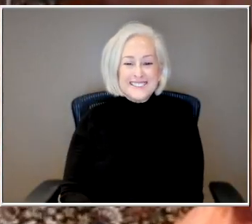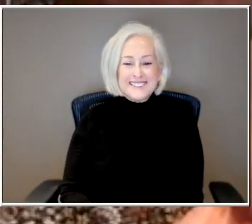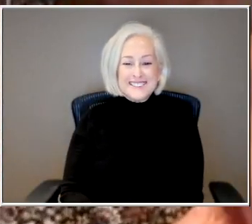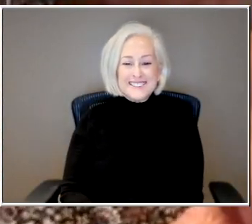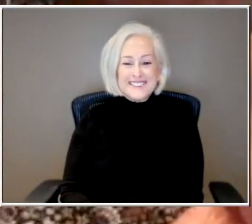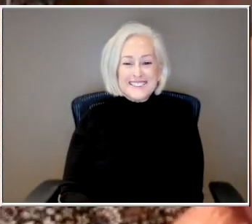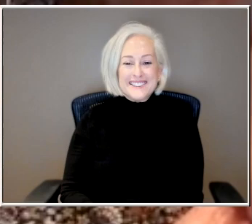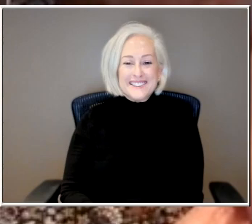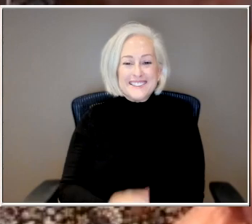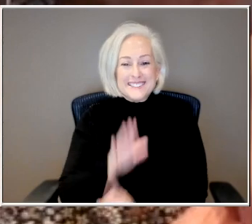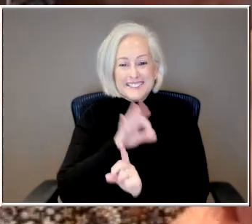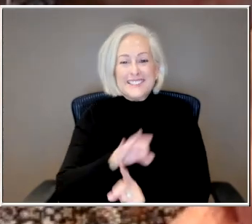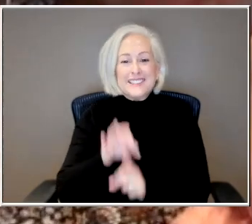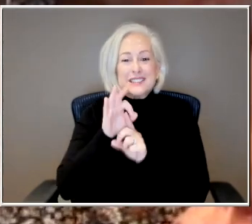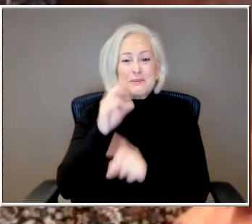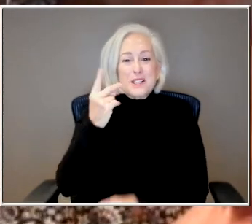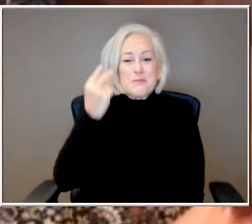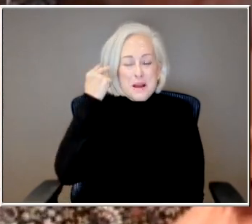special memories.